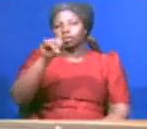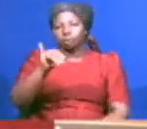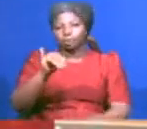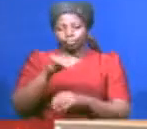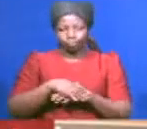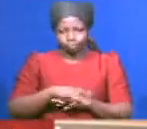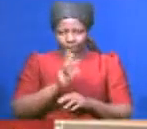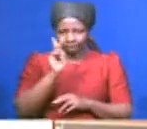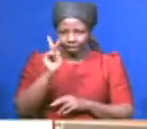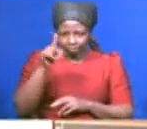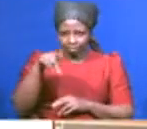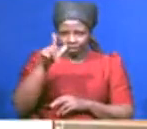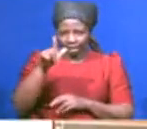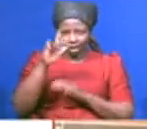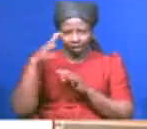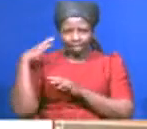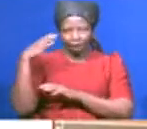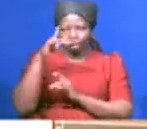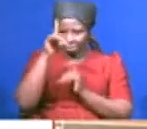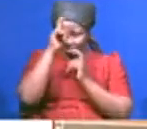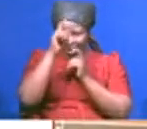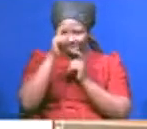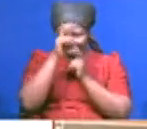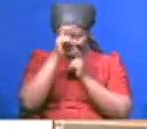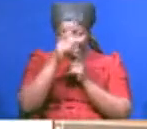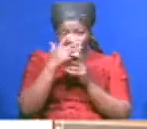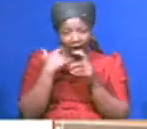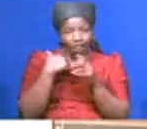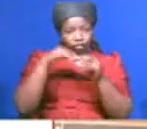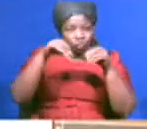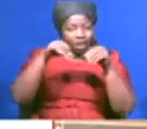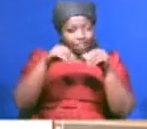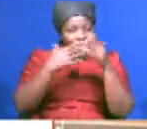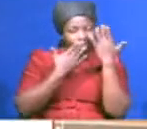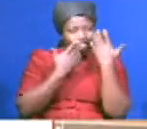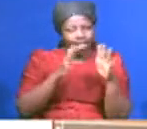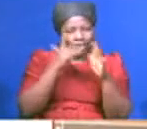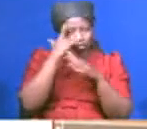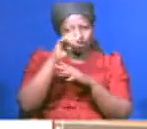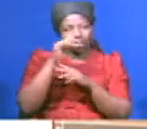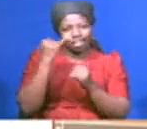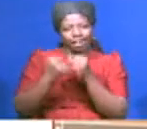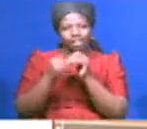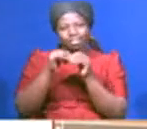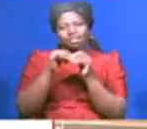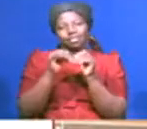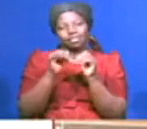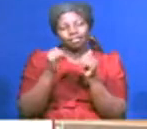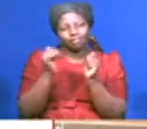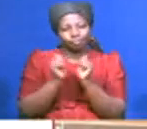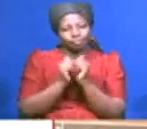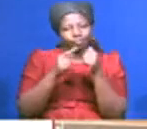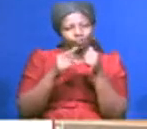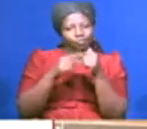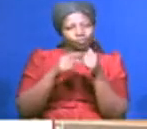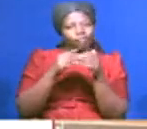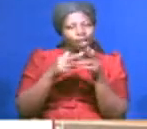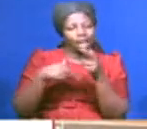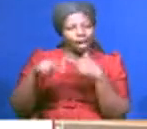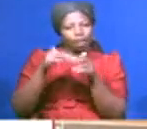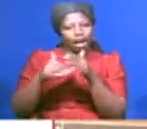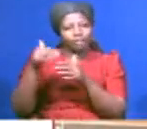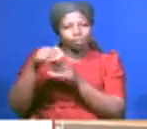League champions Tusker FC have qualified for the last 16 of the 2023 Mozzart Cup after thrashing Berlin FC 7-0